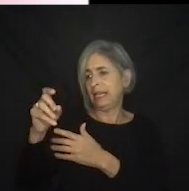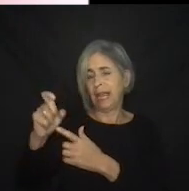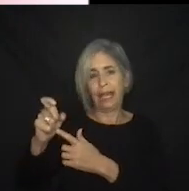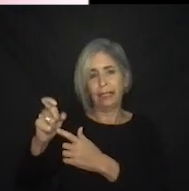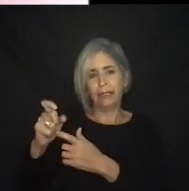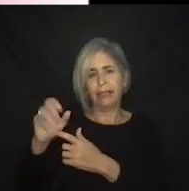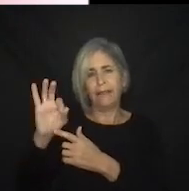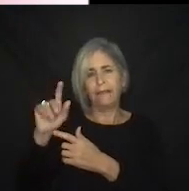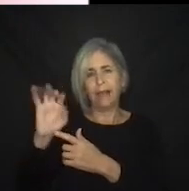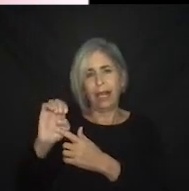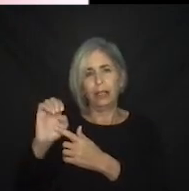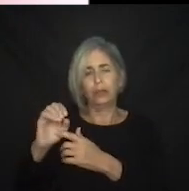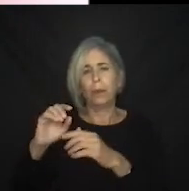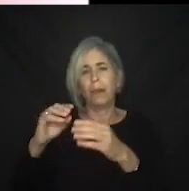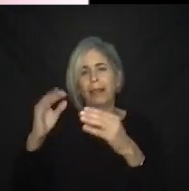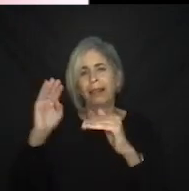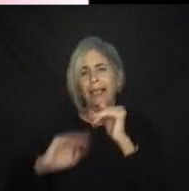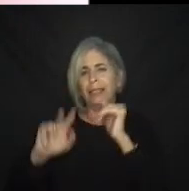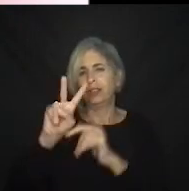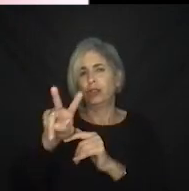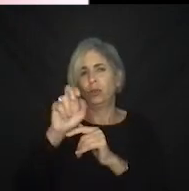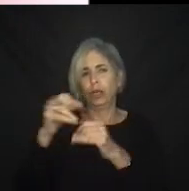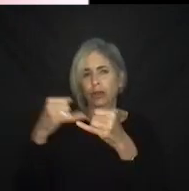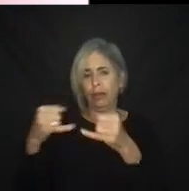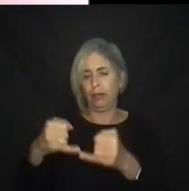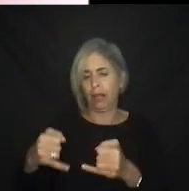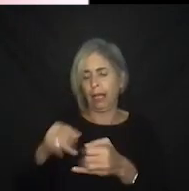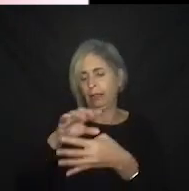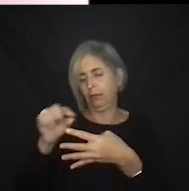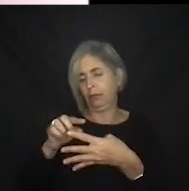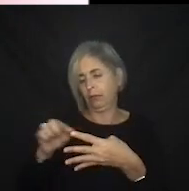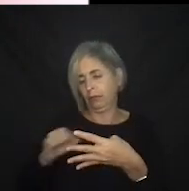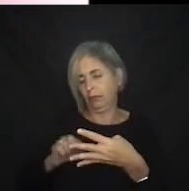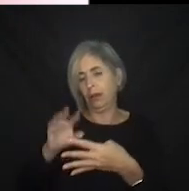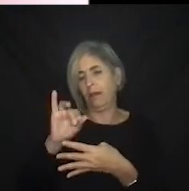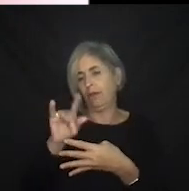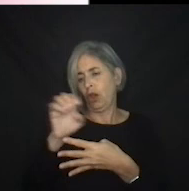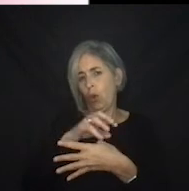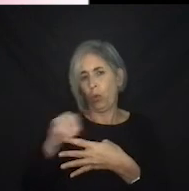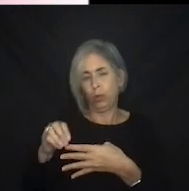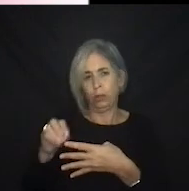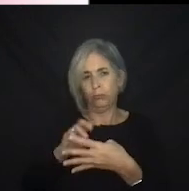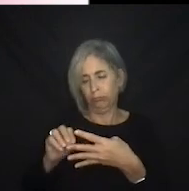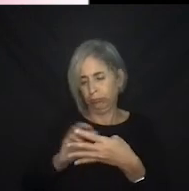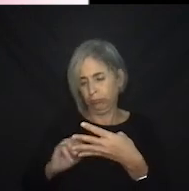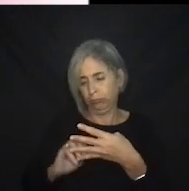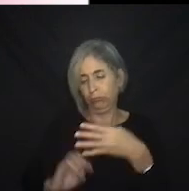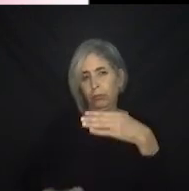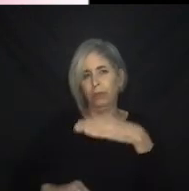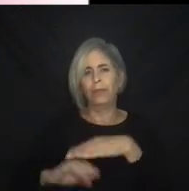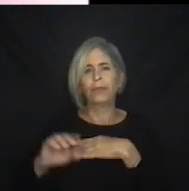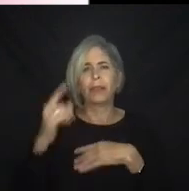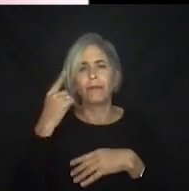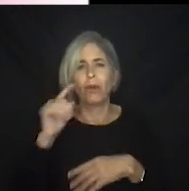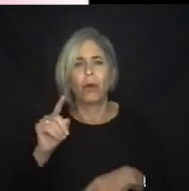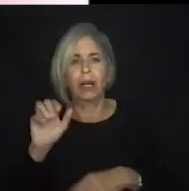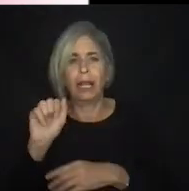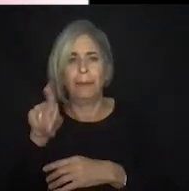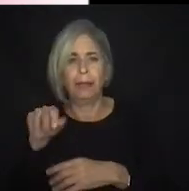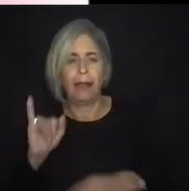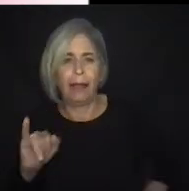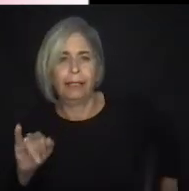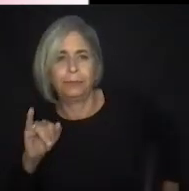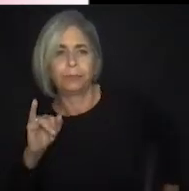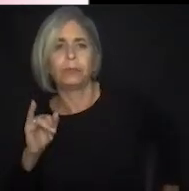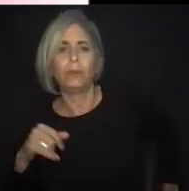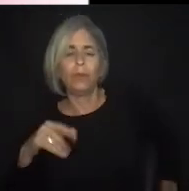than 200 lines of code. They both also used free and openly available tools like the WebSocket and Media Recorder APIs.